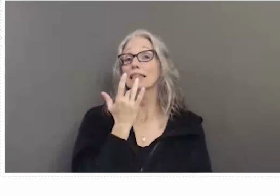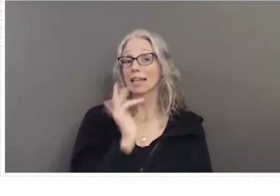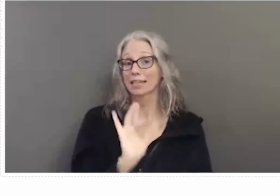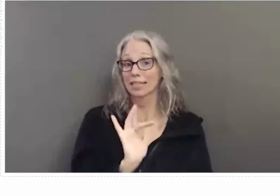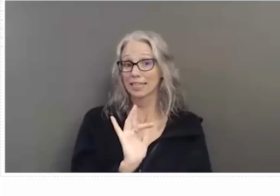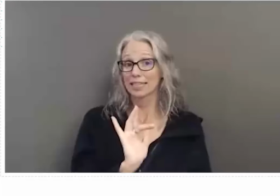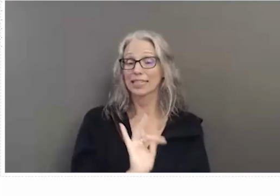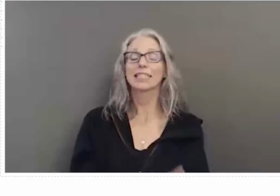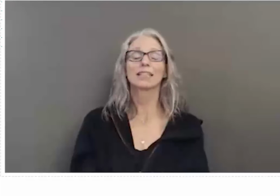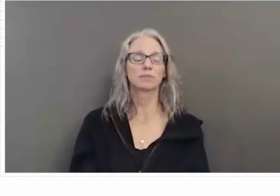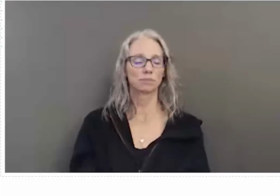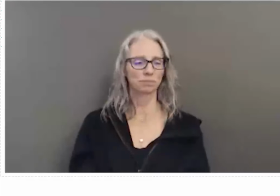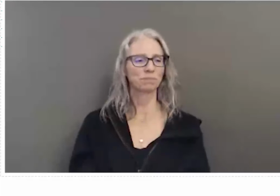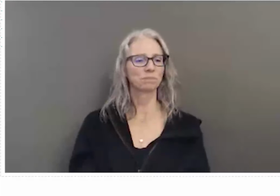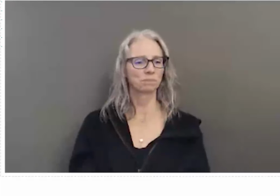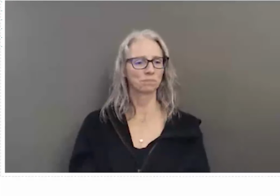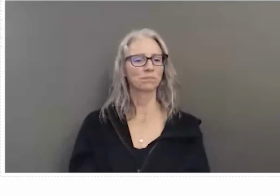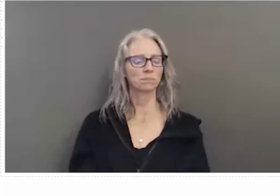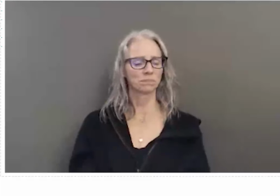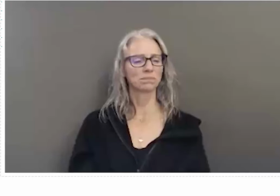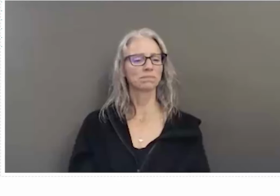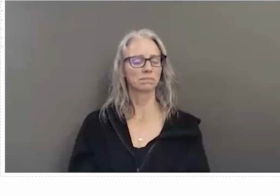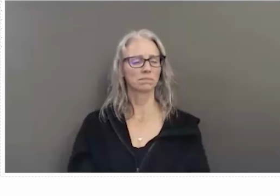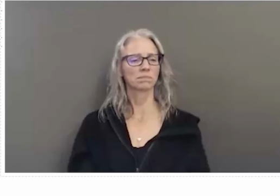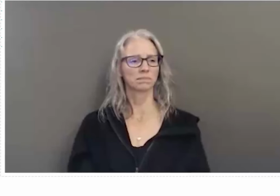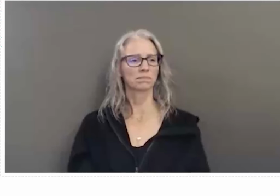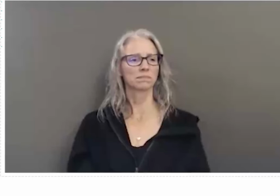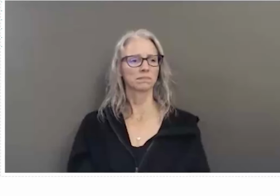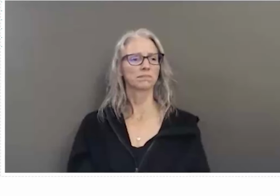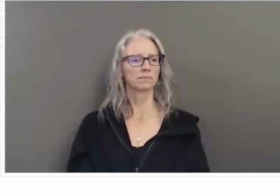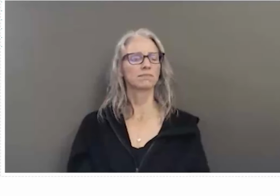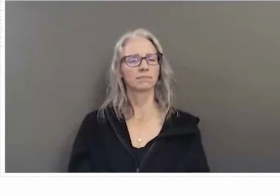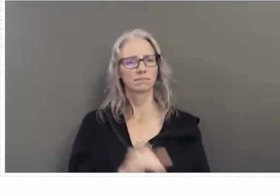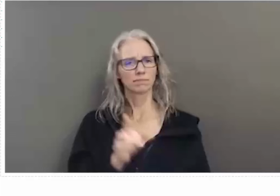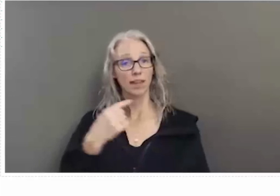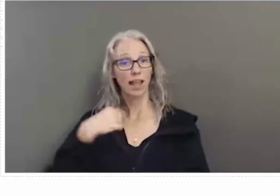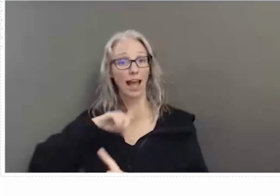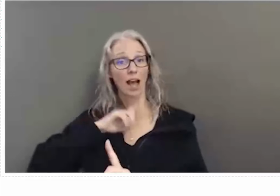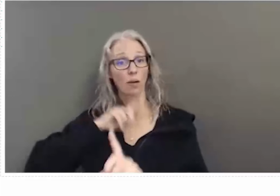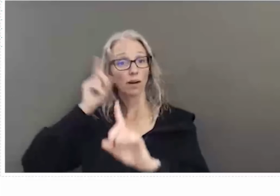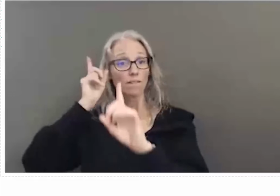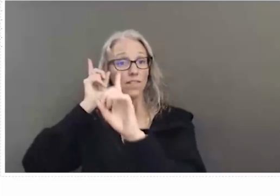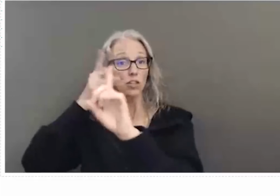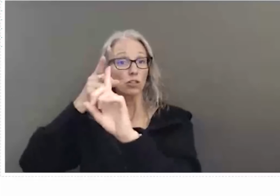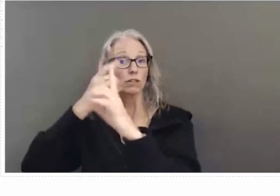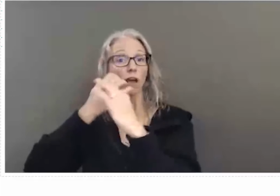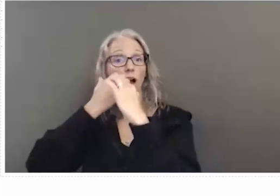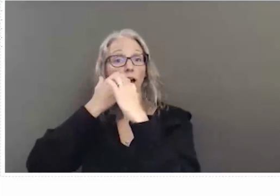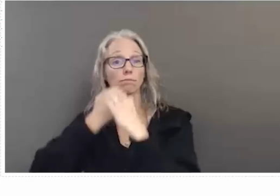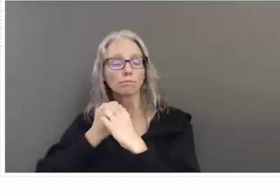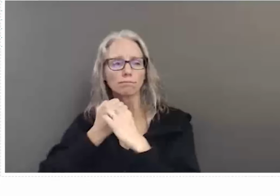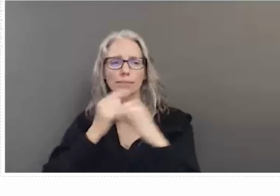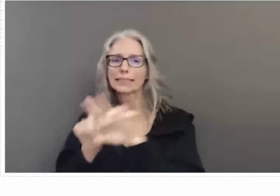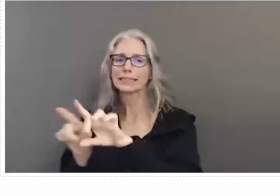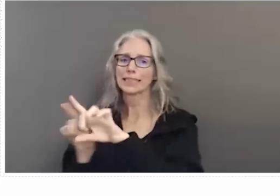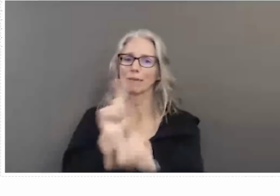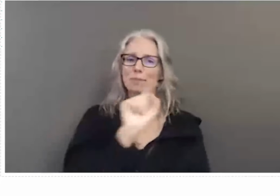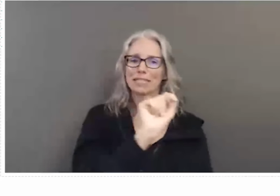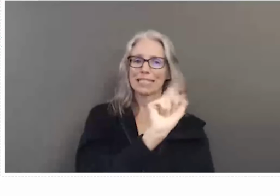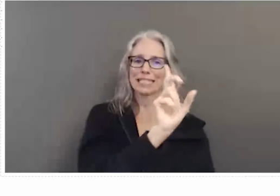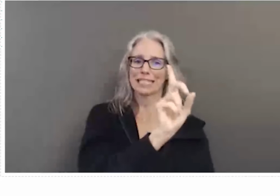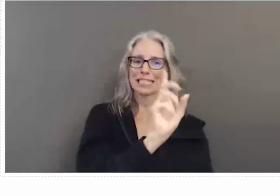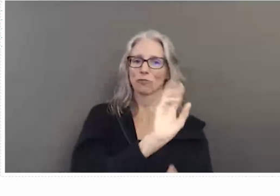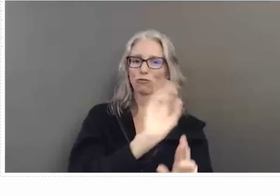of ideals and vision that we share between what TD Commitment is